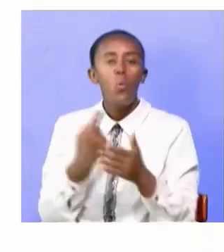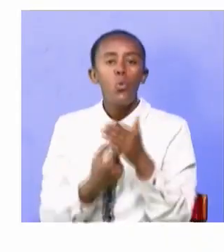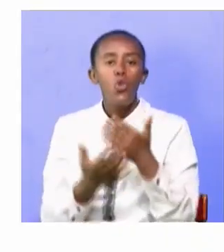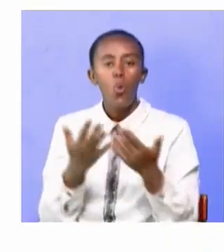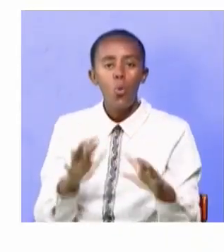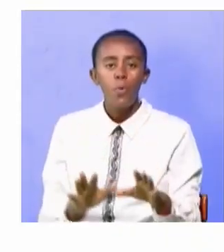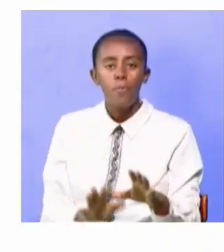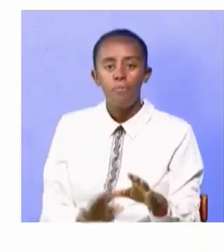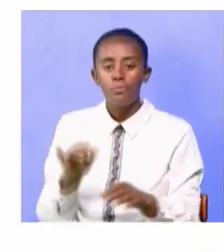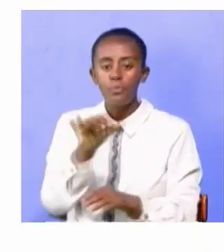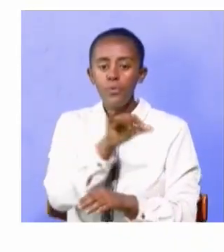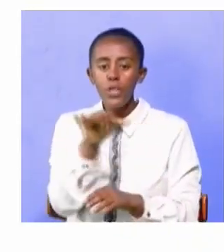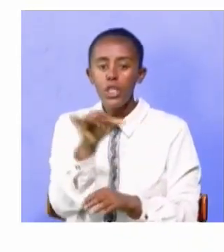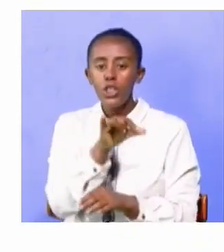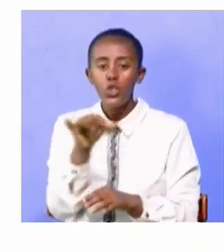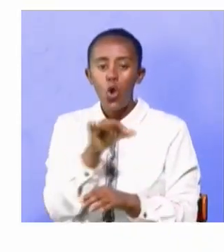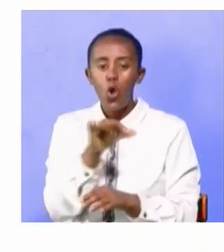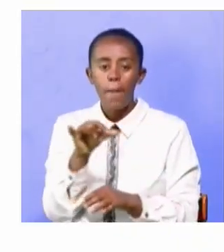about synonyms